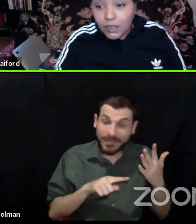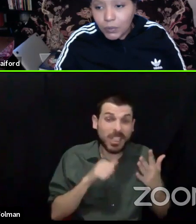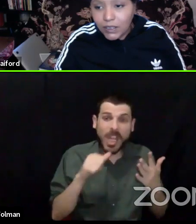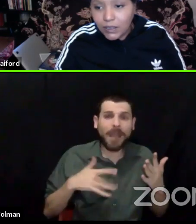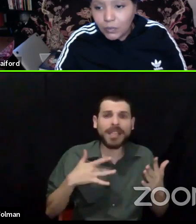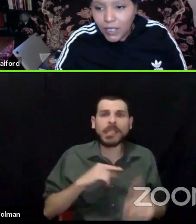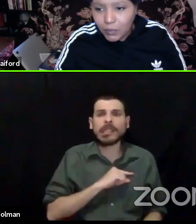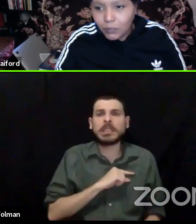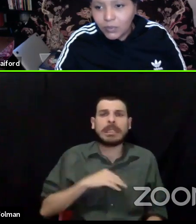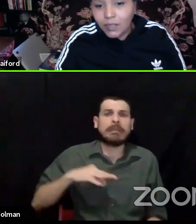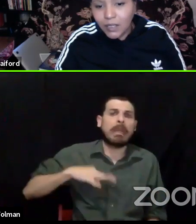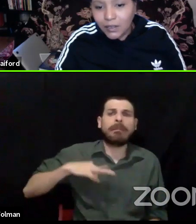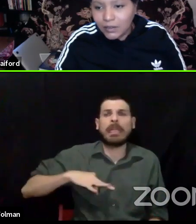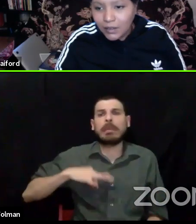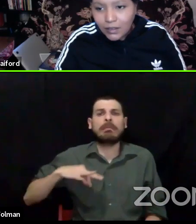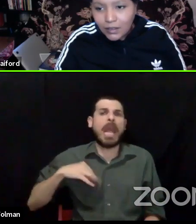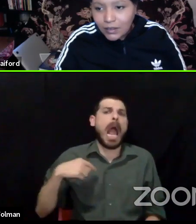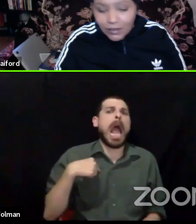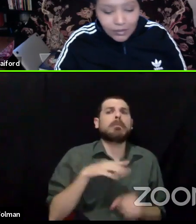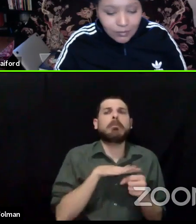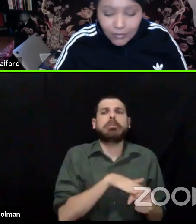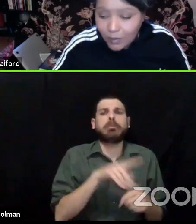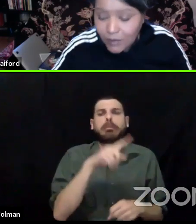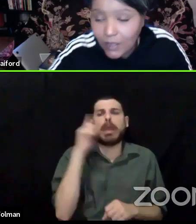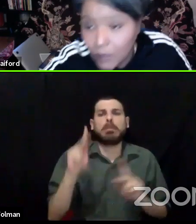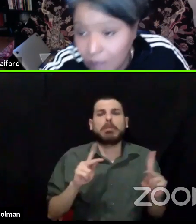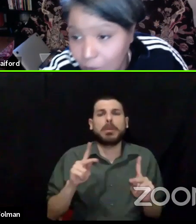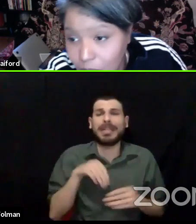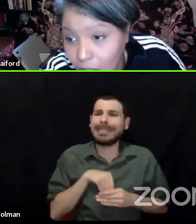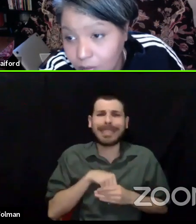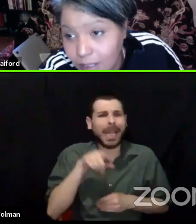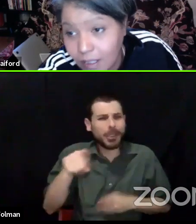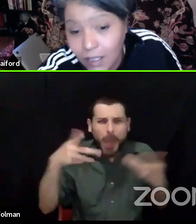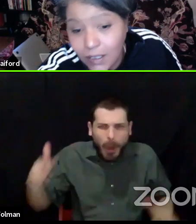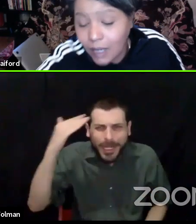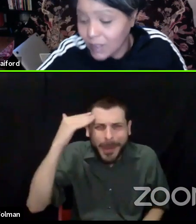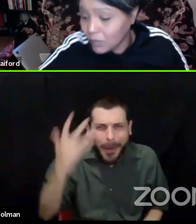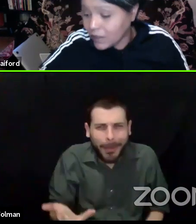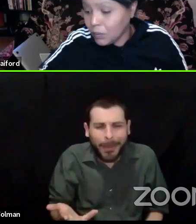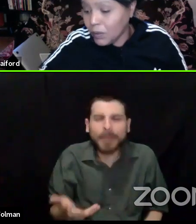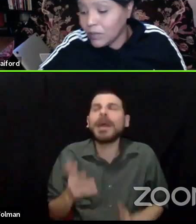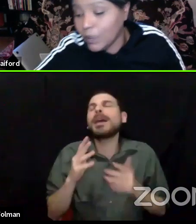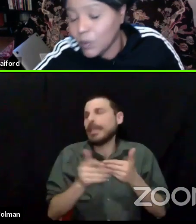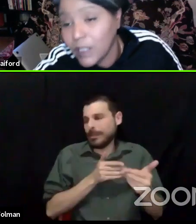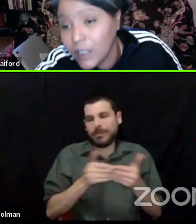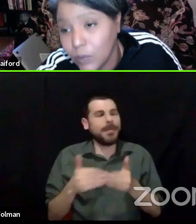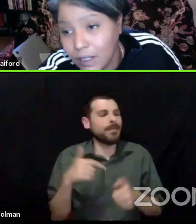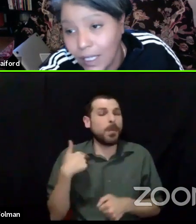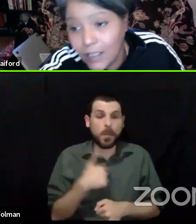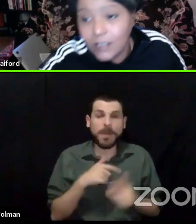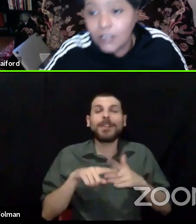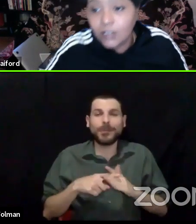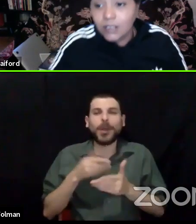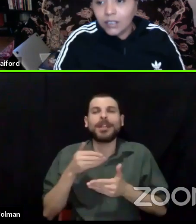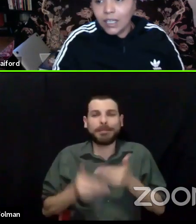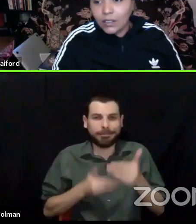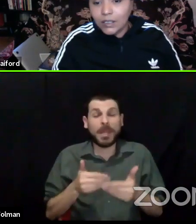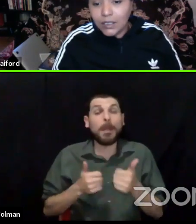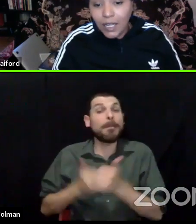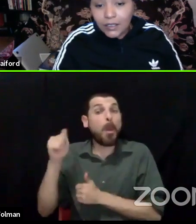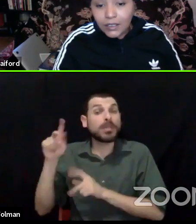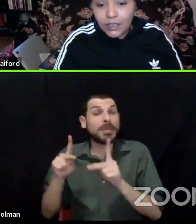is the oppression of Black people? Come on. I'm sorry, but yeah, we're already on it. I mean, most of the people that we're working with in that industry are